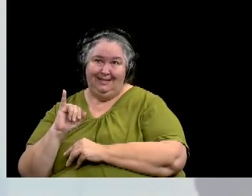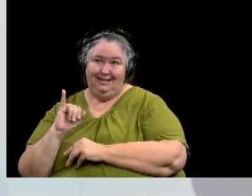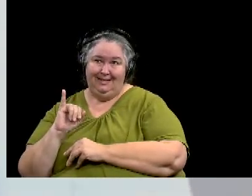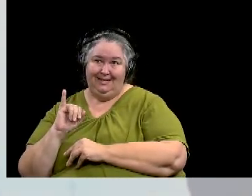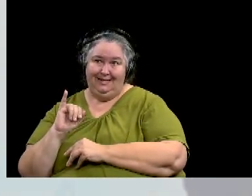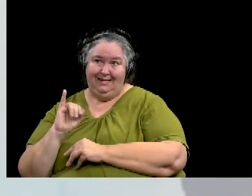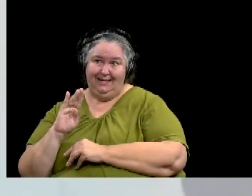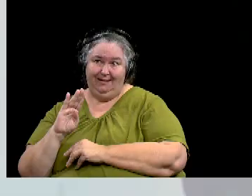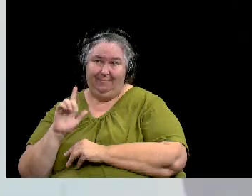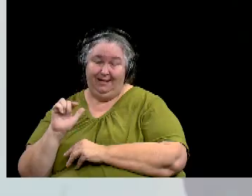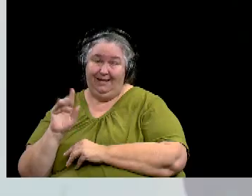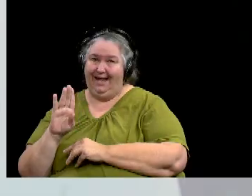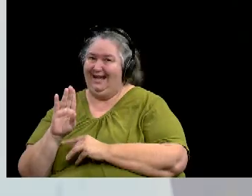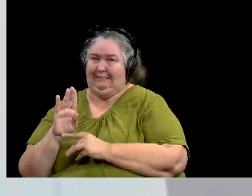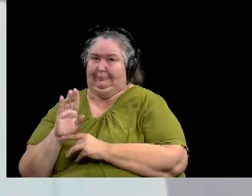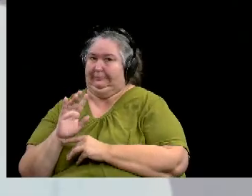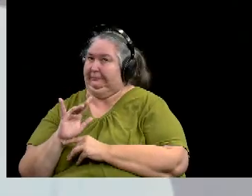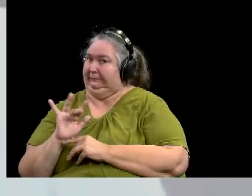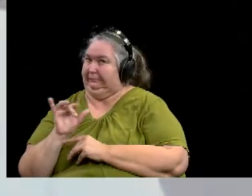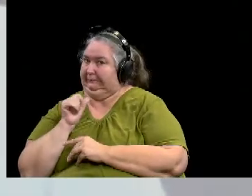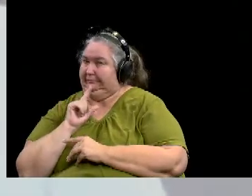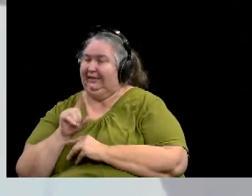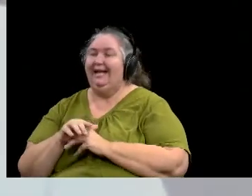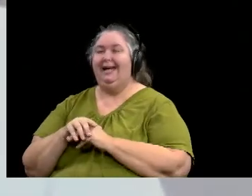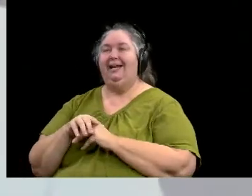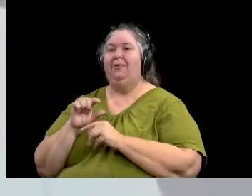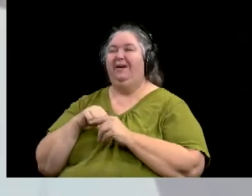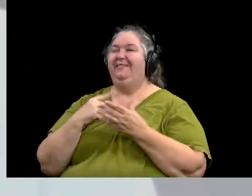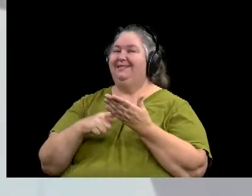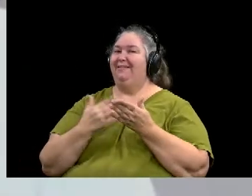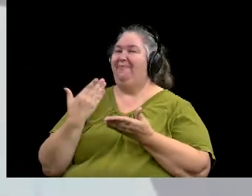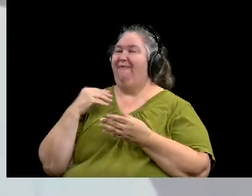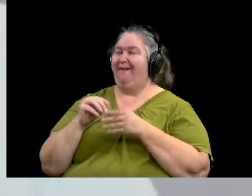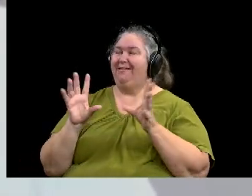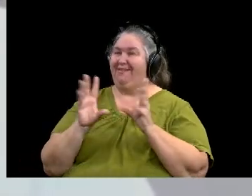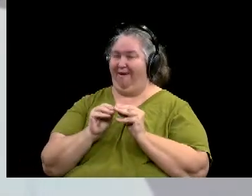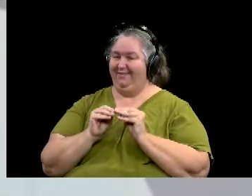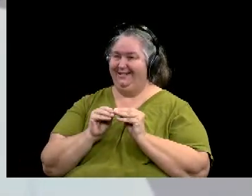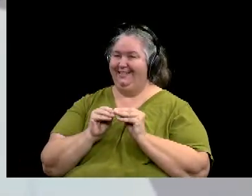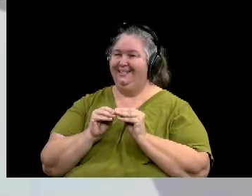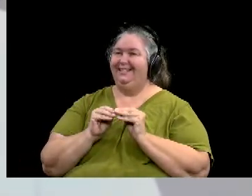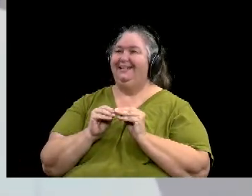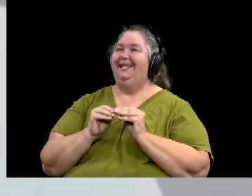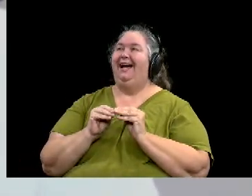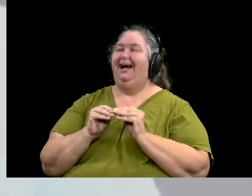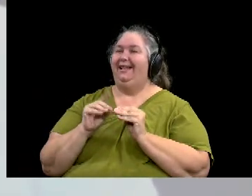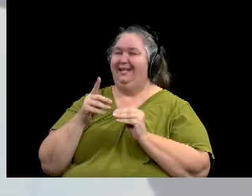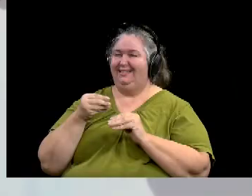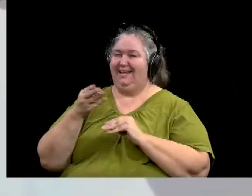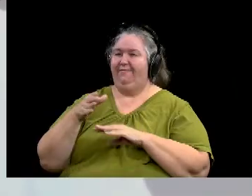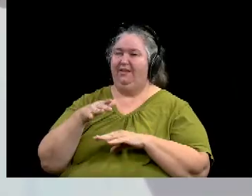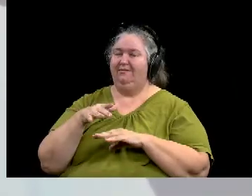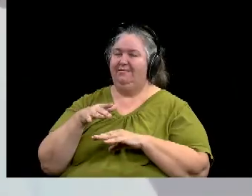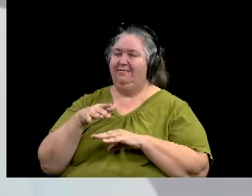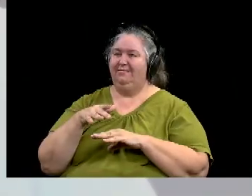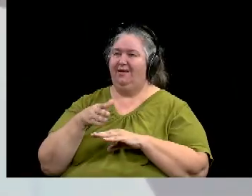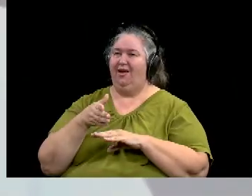the press conference, that given early to high-risk patients who have